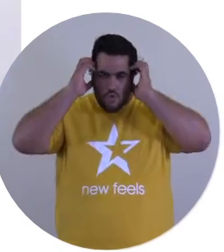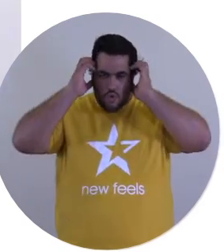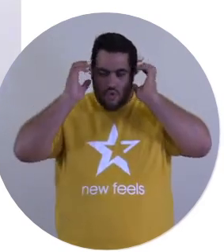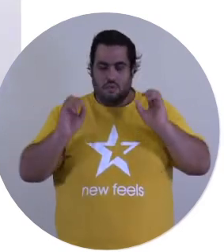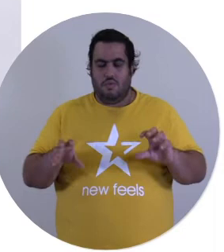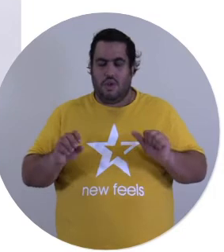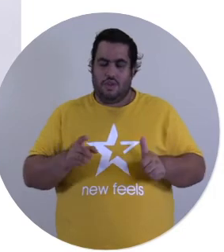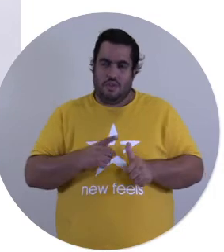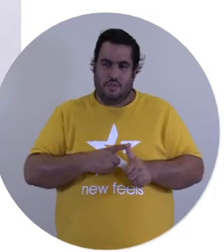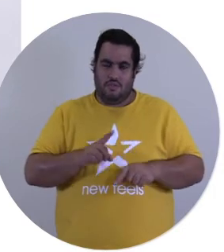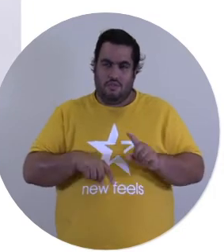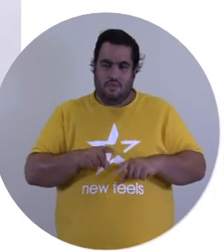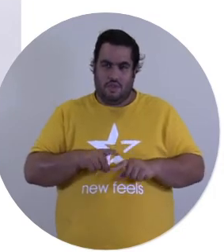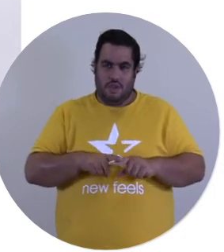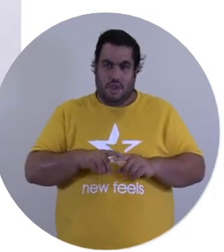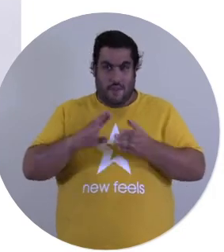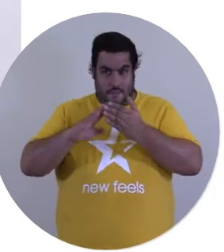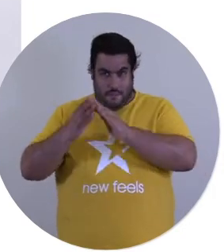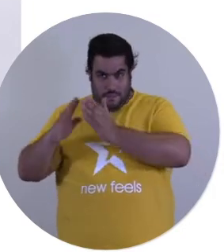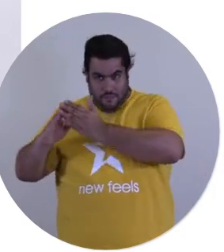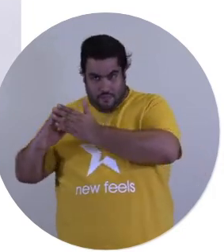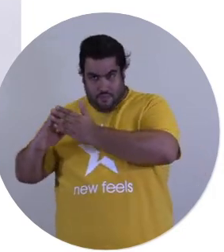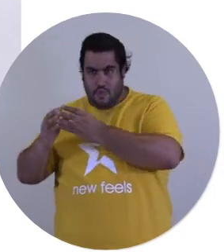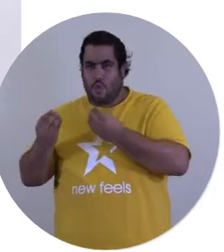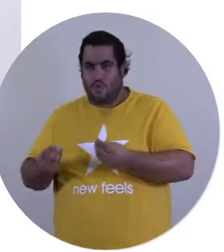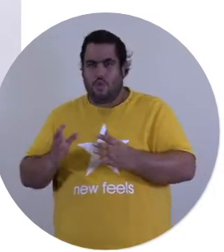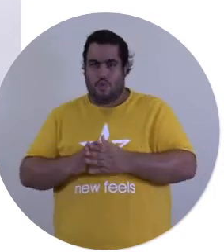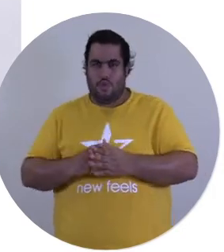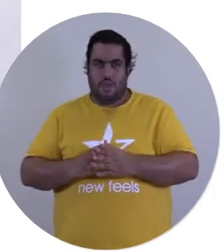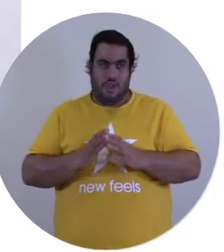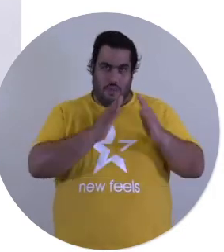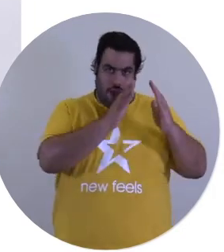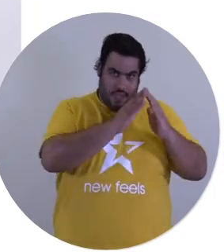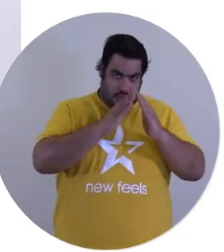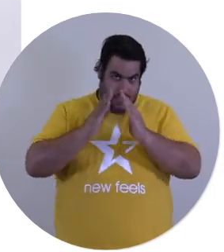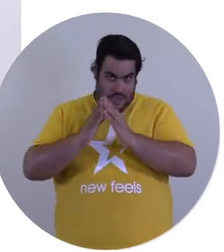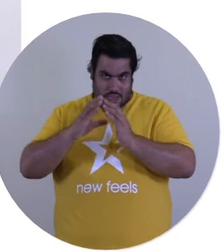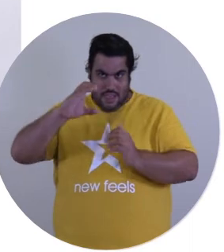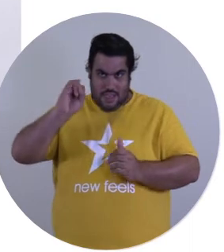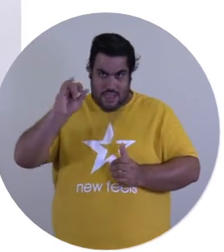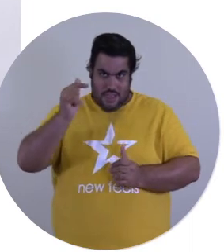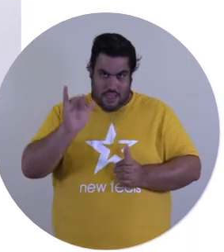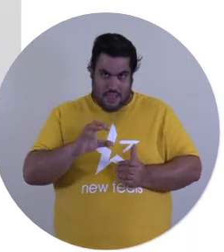can cover, a few things we can do to make it less stressful for people.